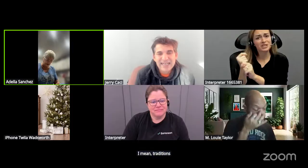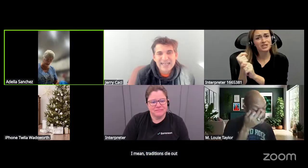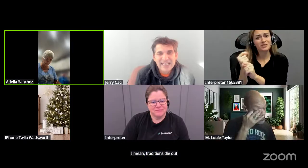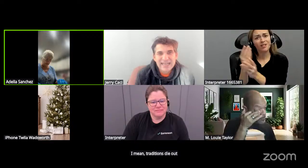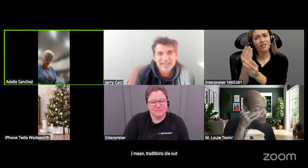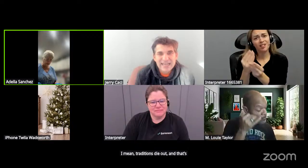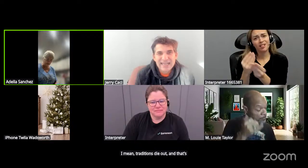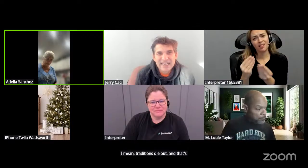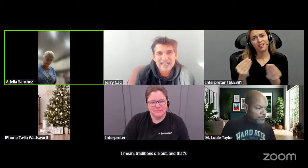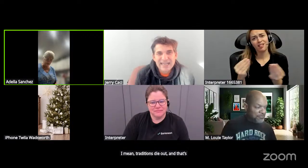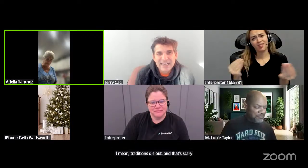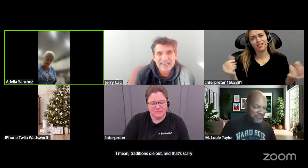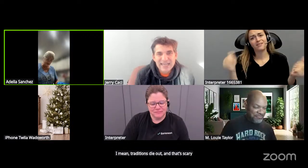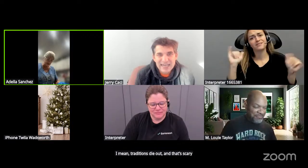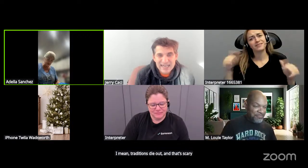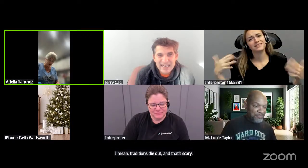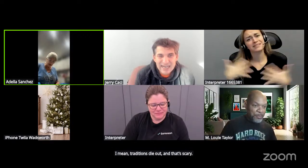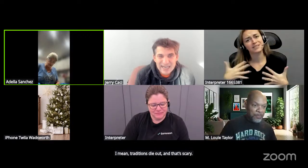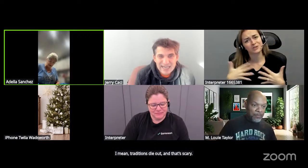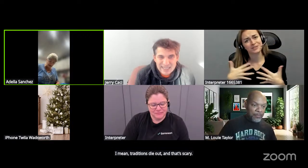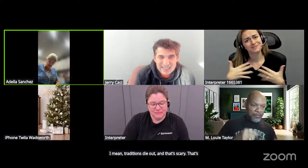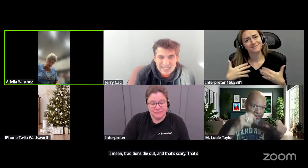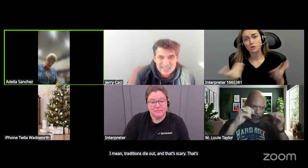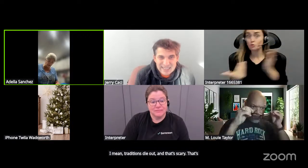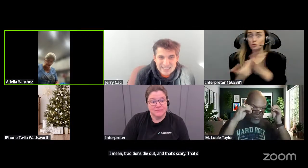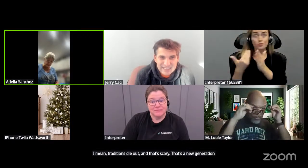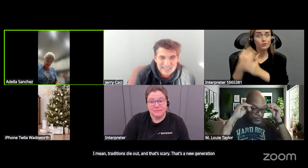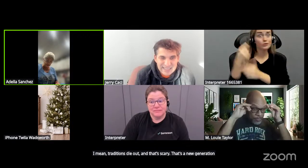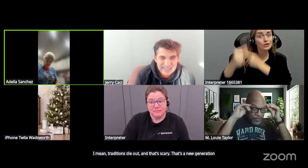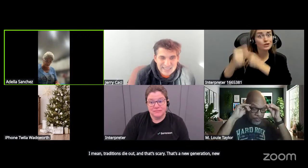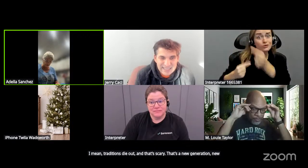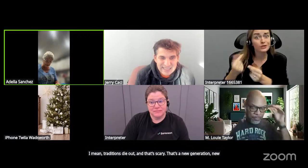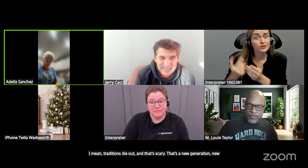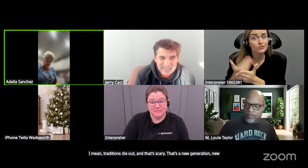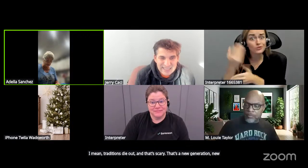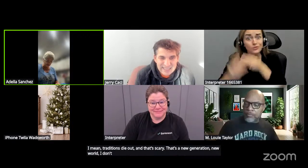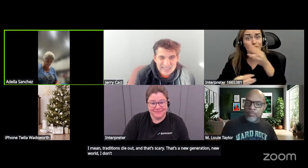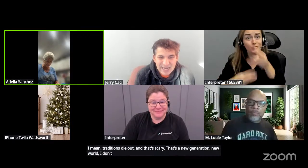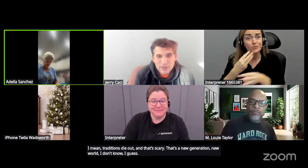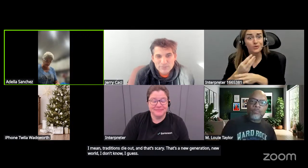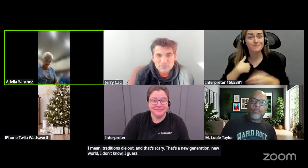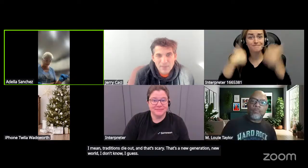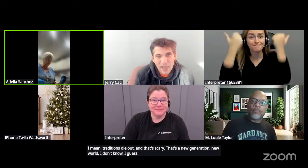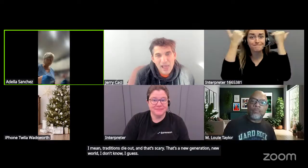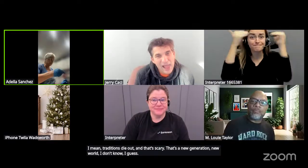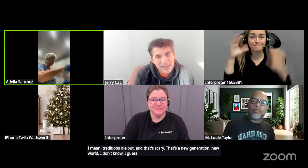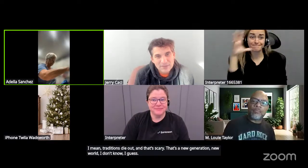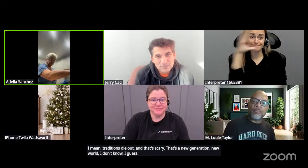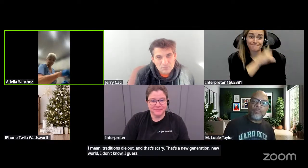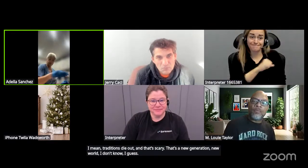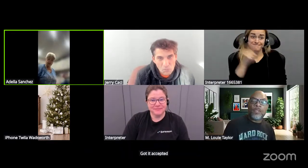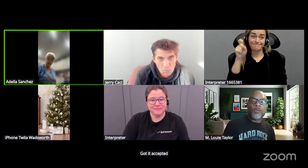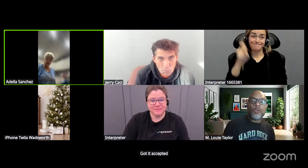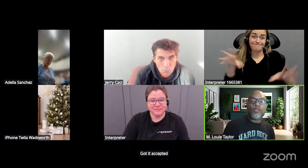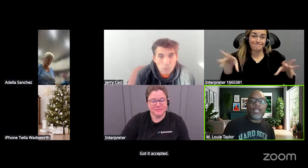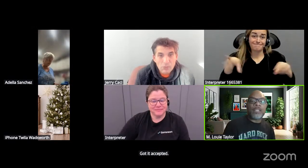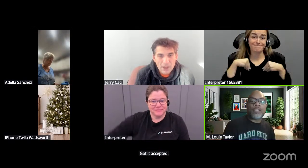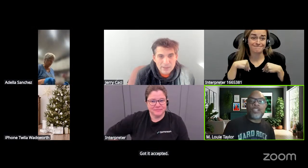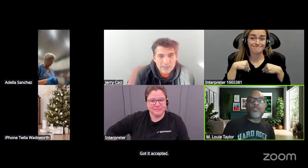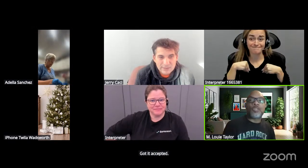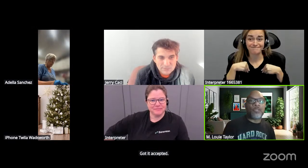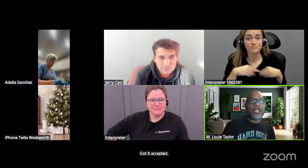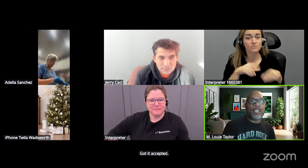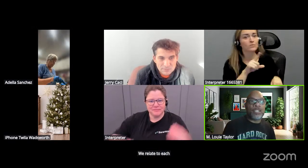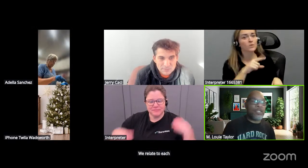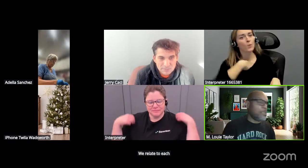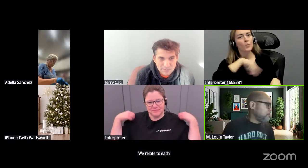that's scary. But it's a new generation, a new world. I don't know. I guess gotta accept it. We relate to each